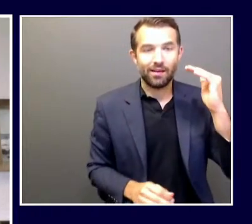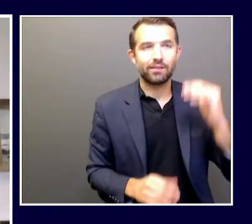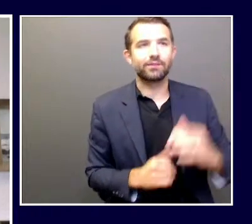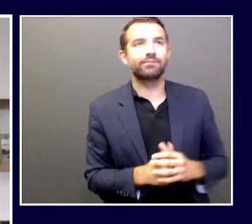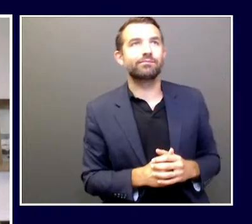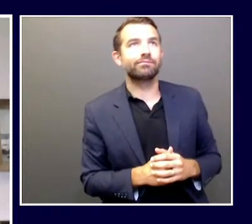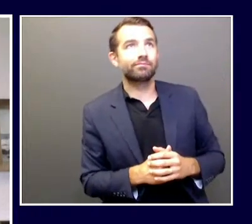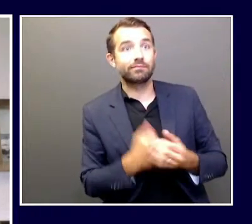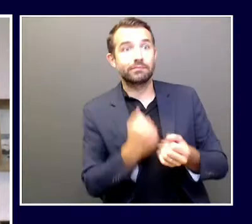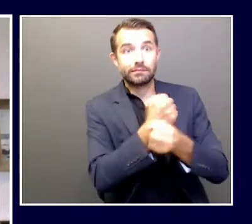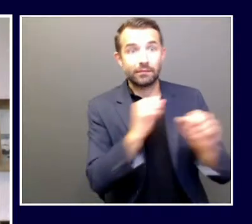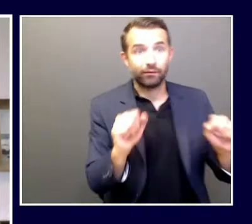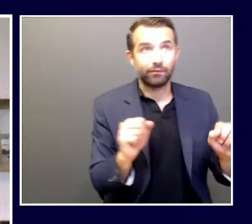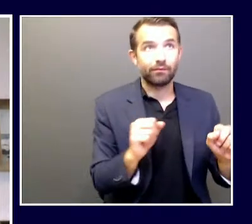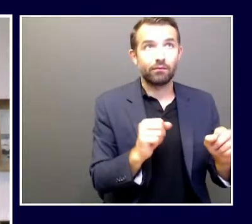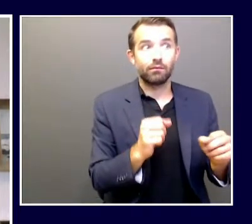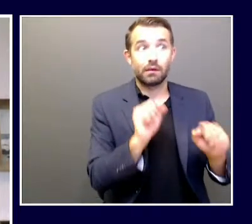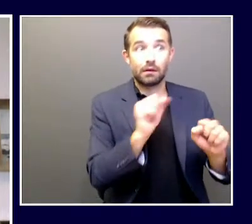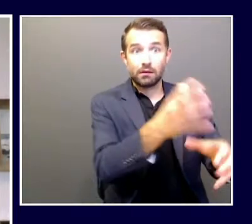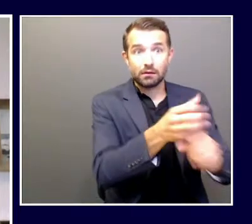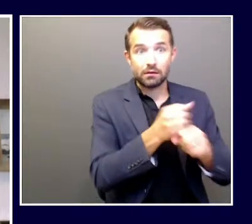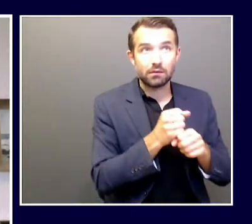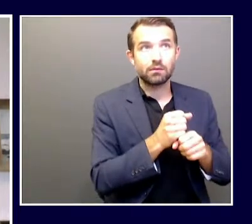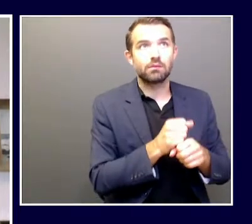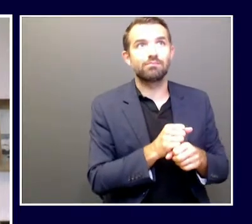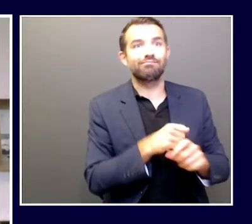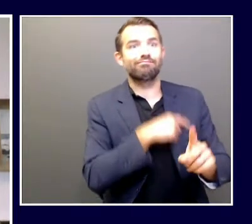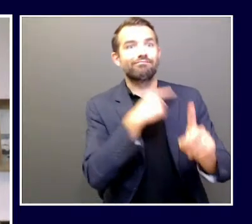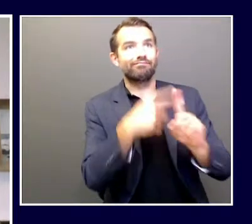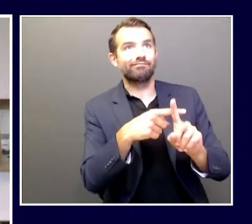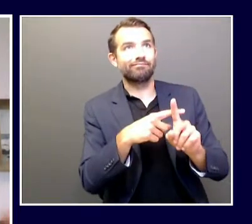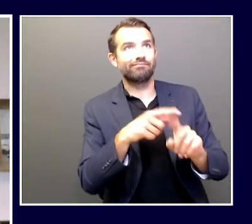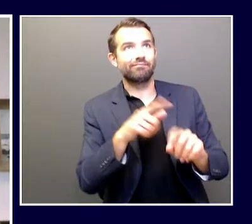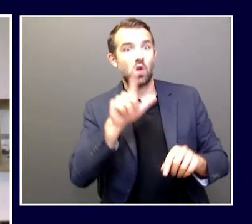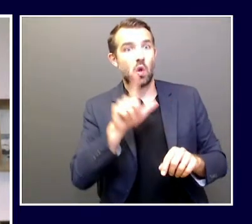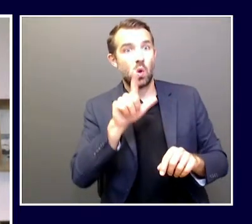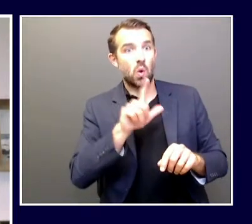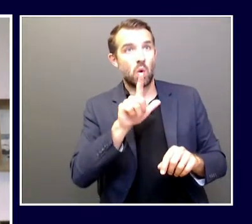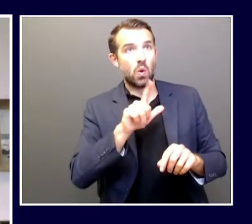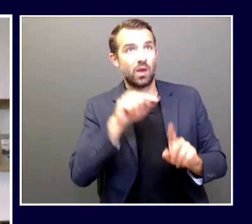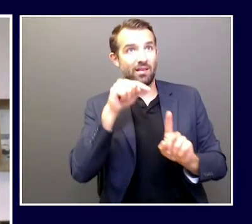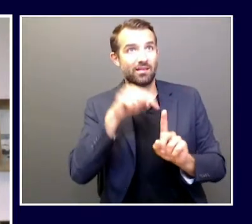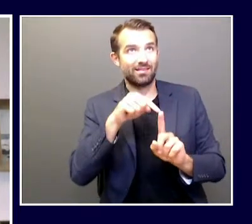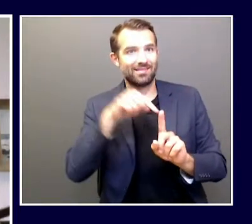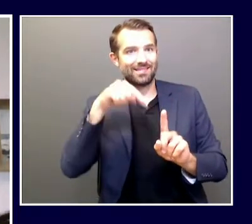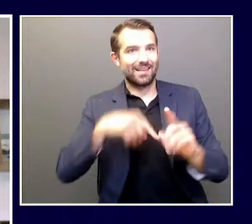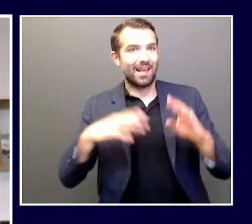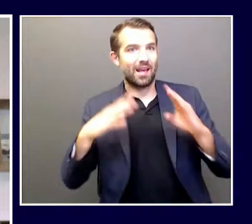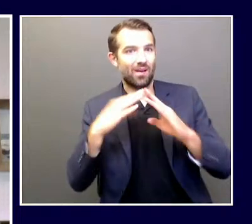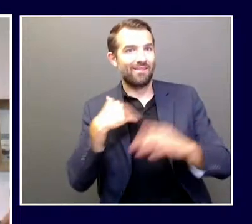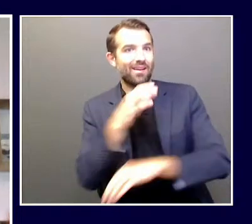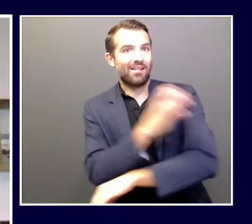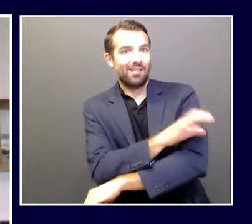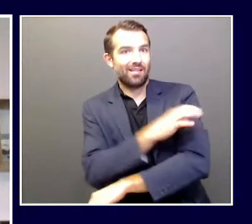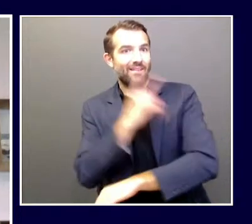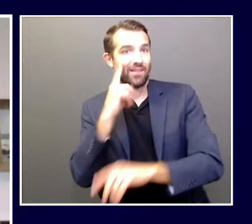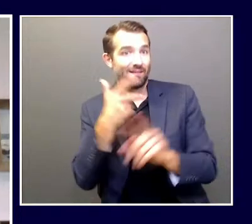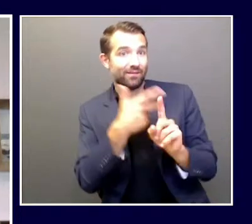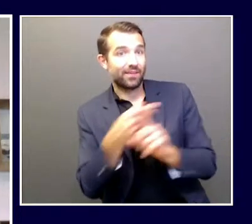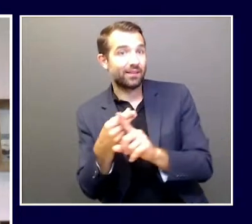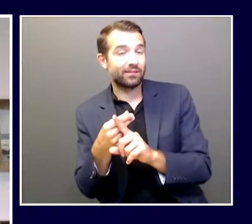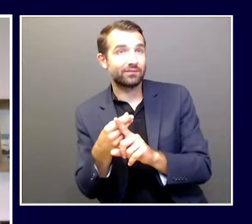right in downtown Lewiston. So it was more than just chit chat. It was, hey, right after the service is done, Pastor, will you bring